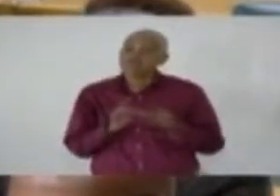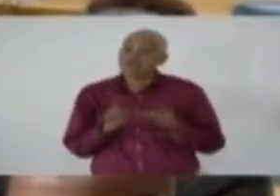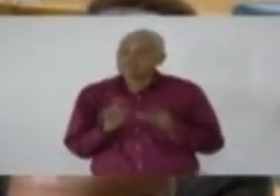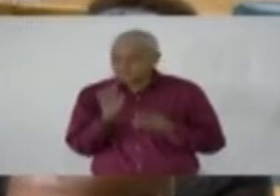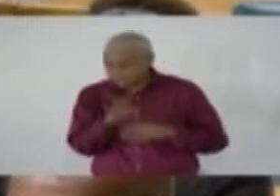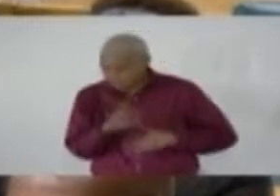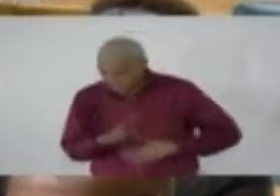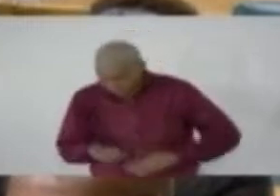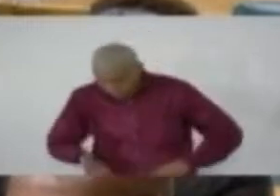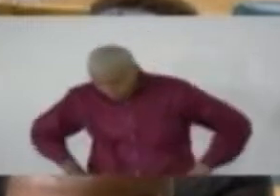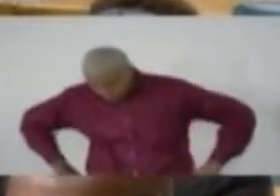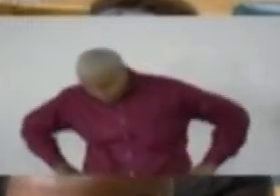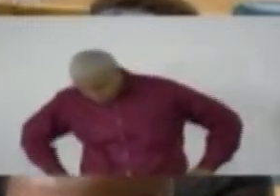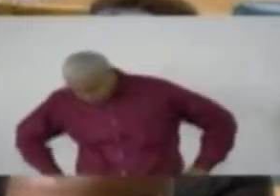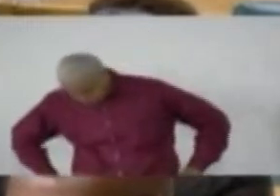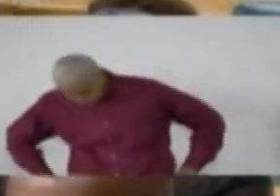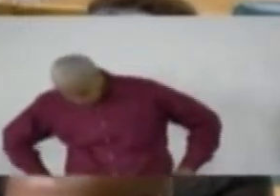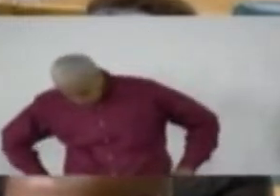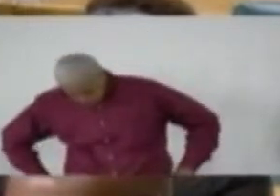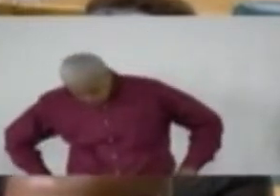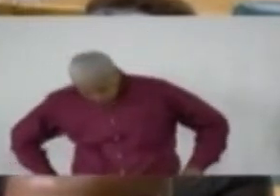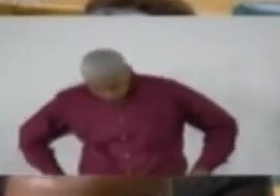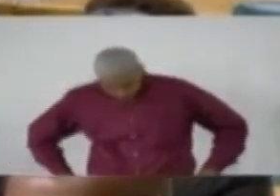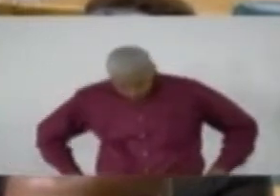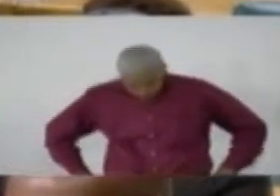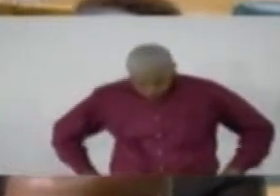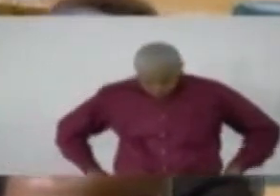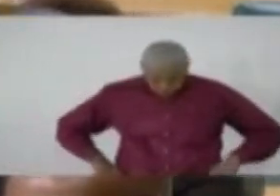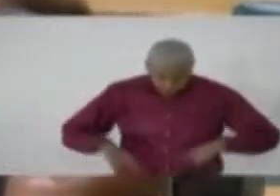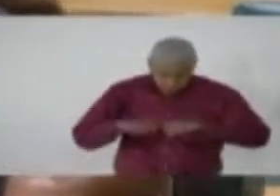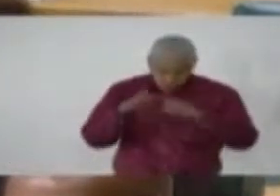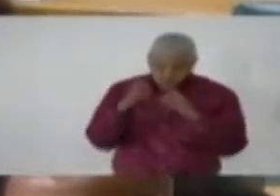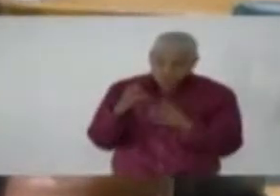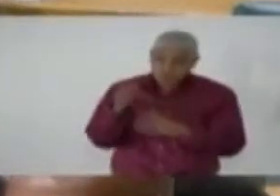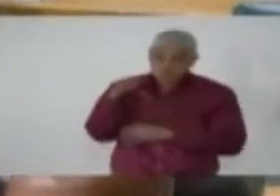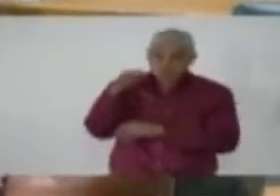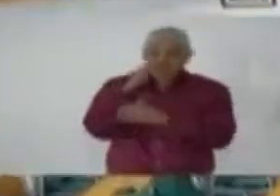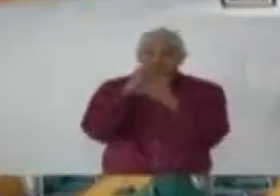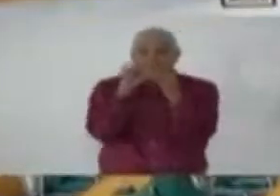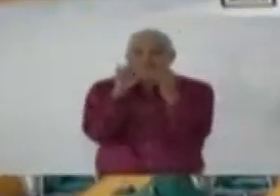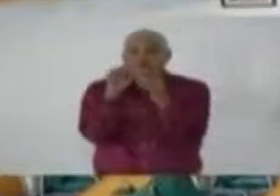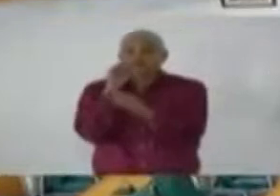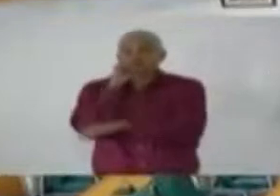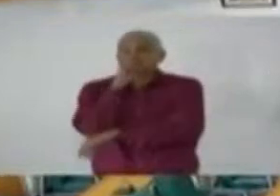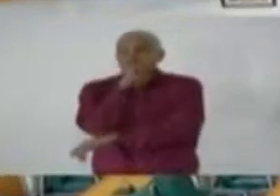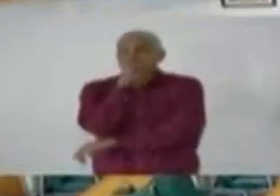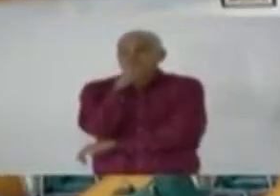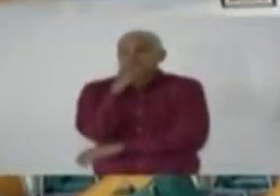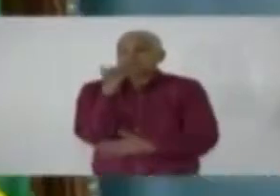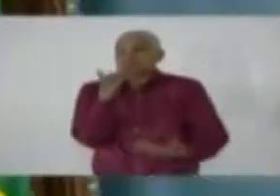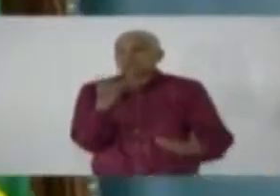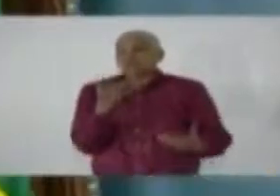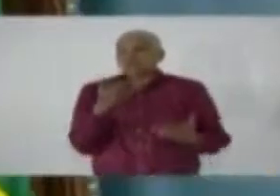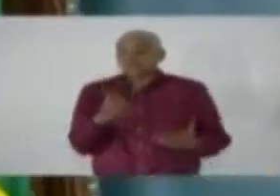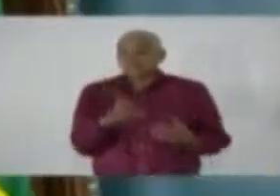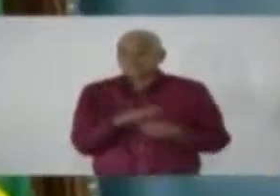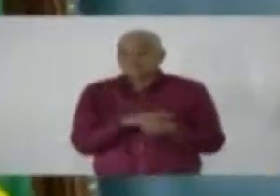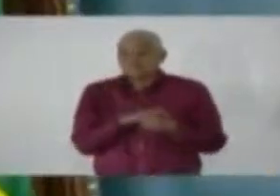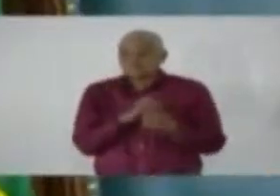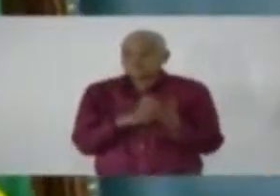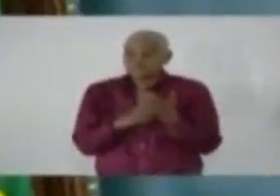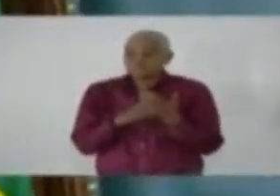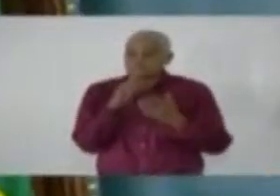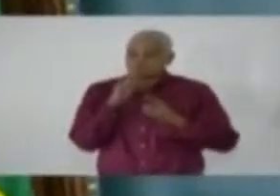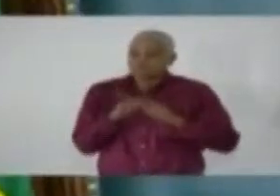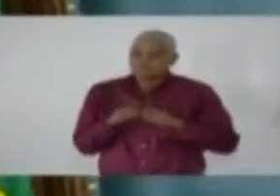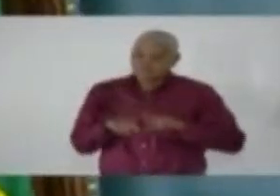make. So suspension, yes, but on the motion. Thank you very much. The question is that the State of the Nation debate be